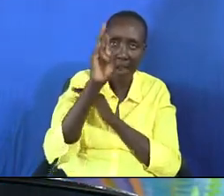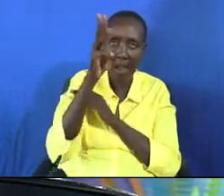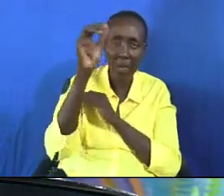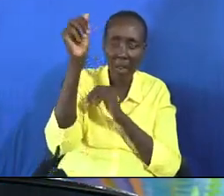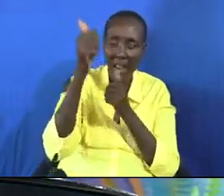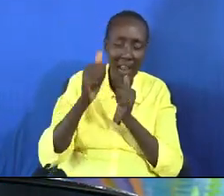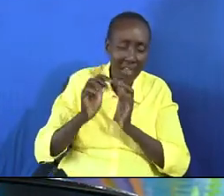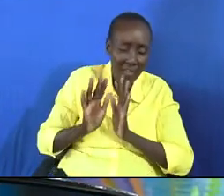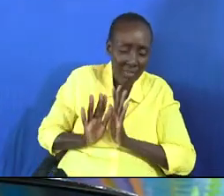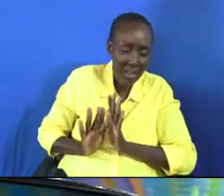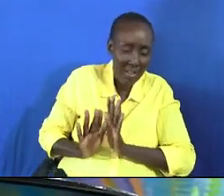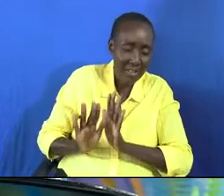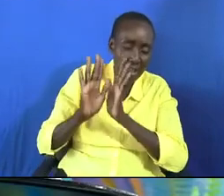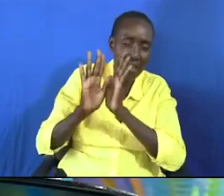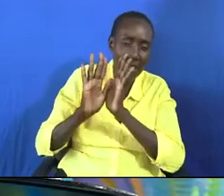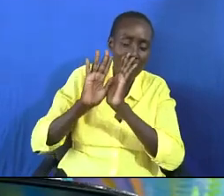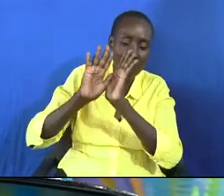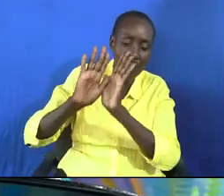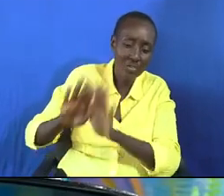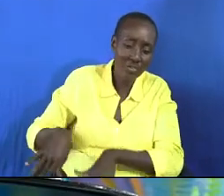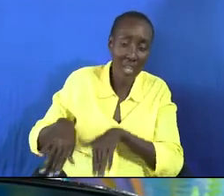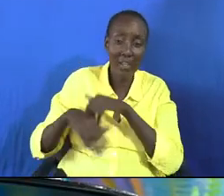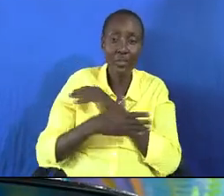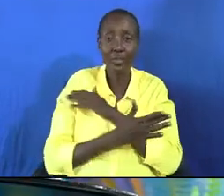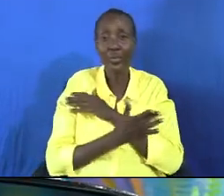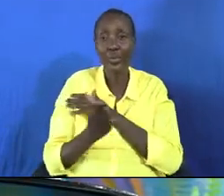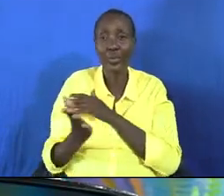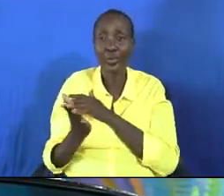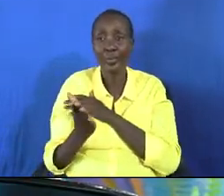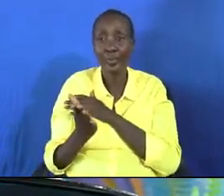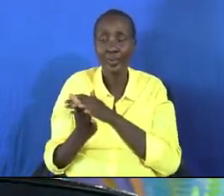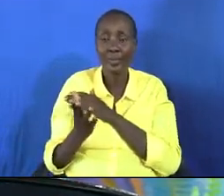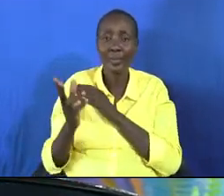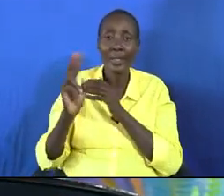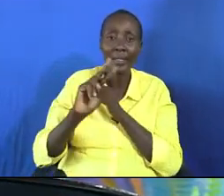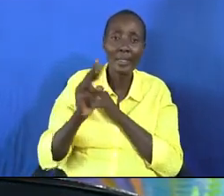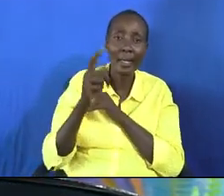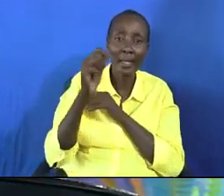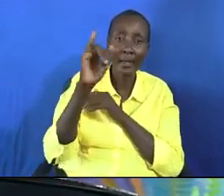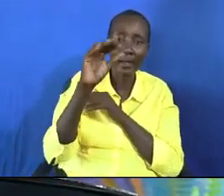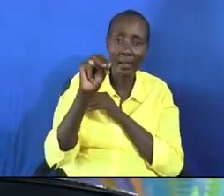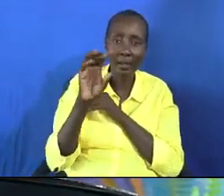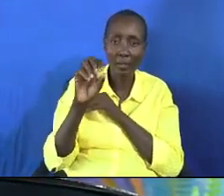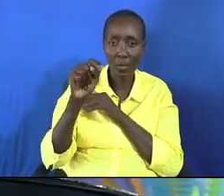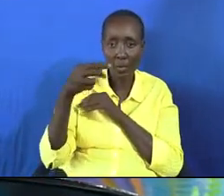you. I will never forsake you." 2 Timothy